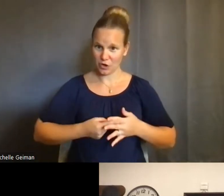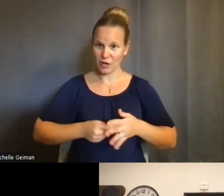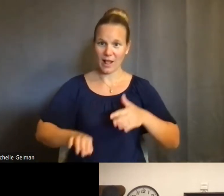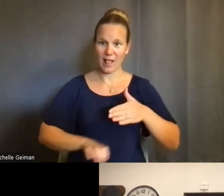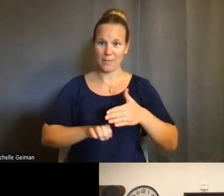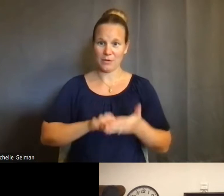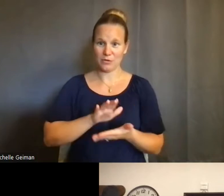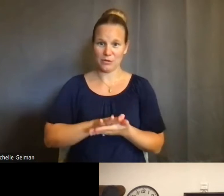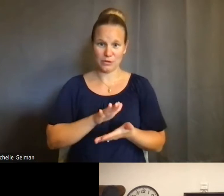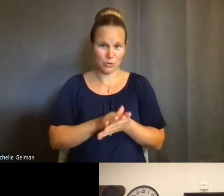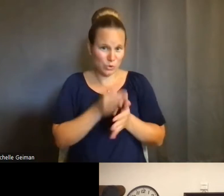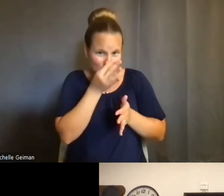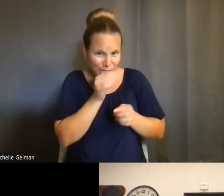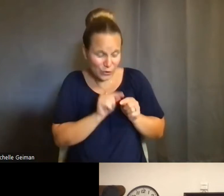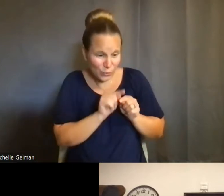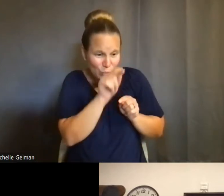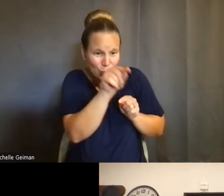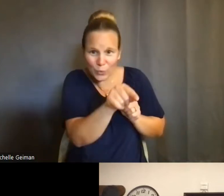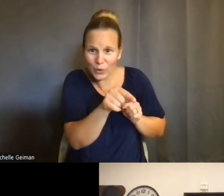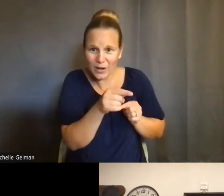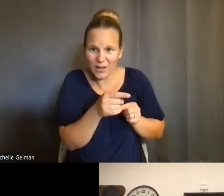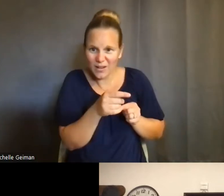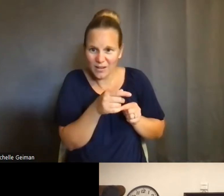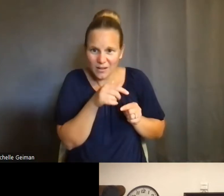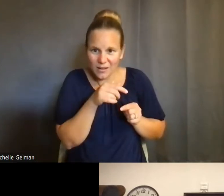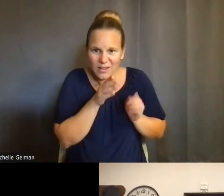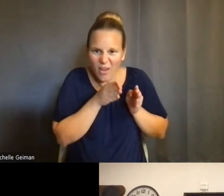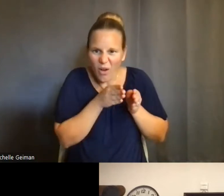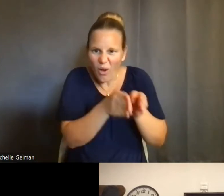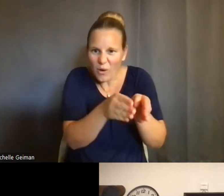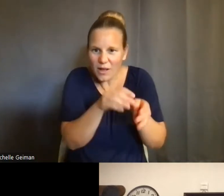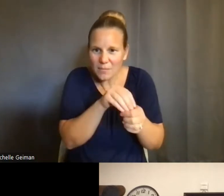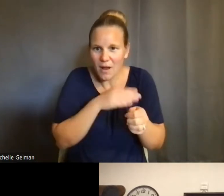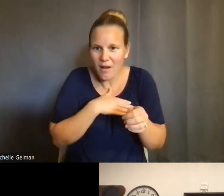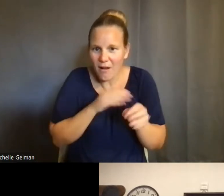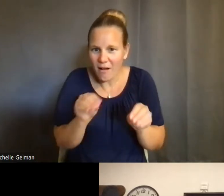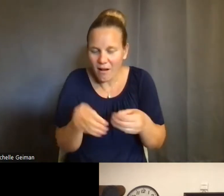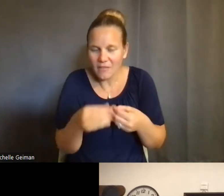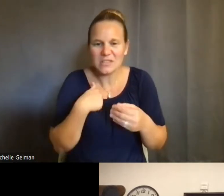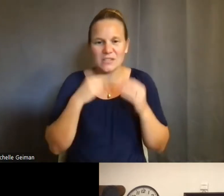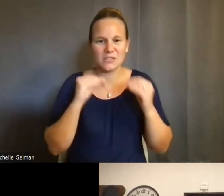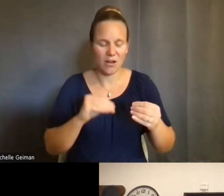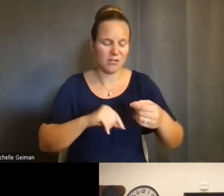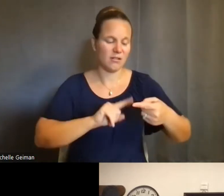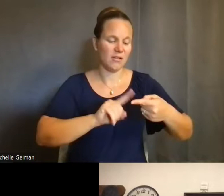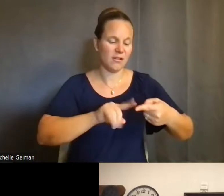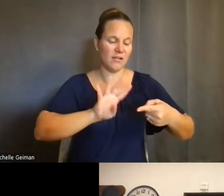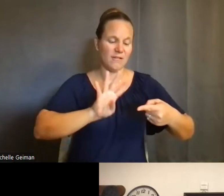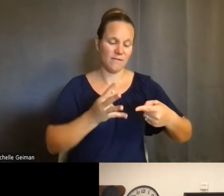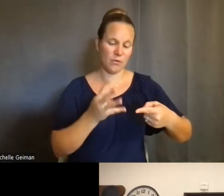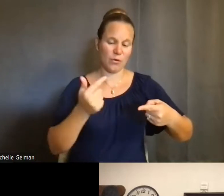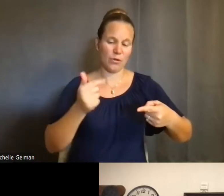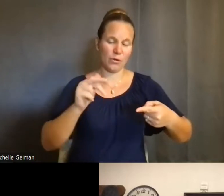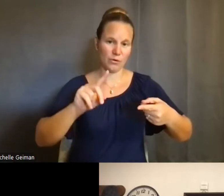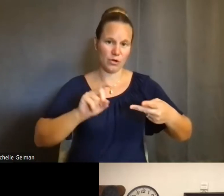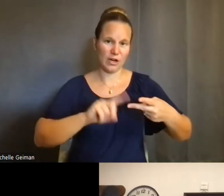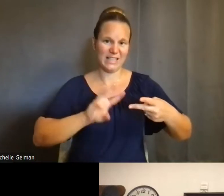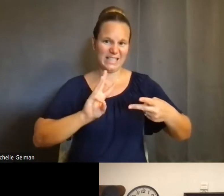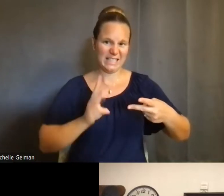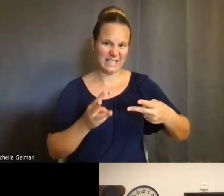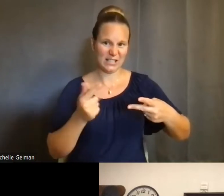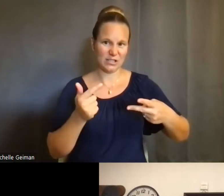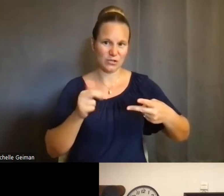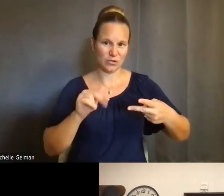here down the hallway outside my office, taught 4th grade, 6th grade, wound up going to another school